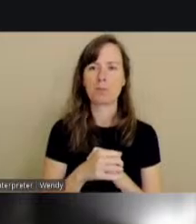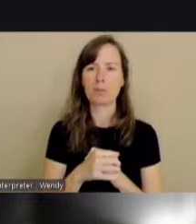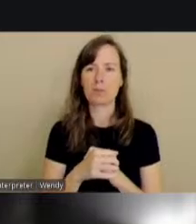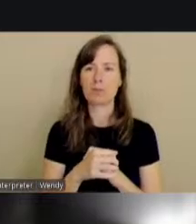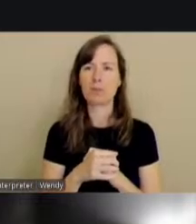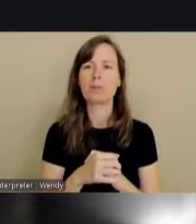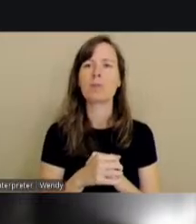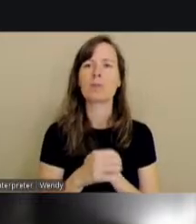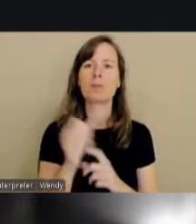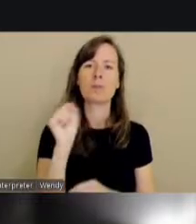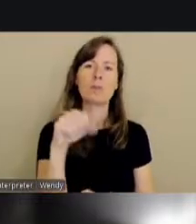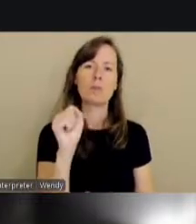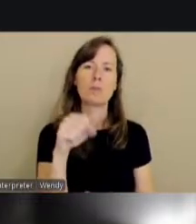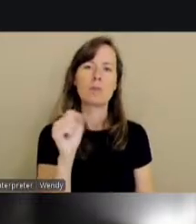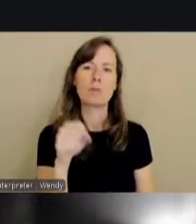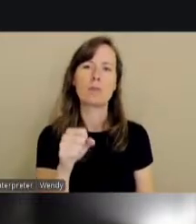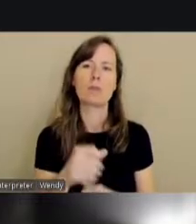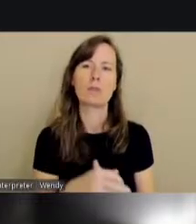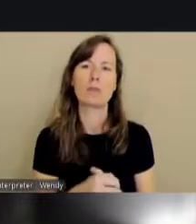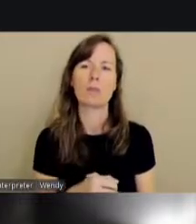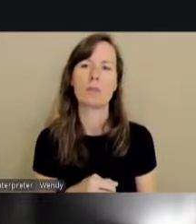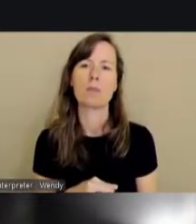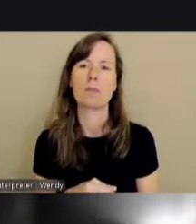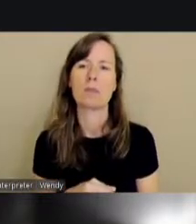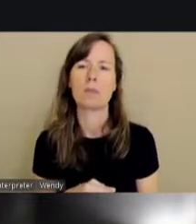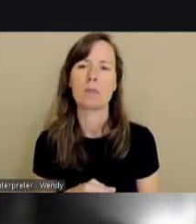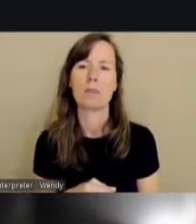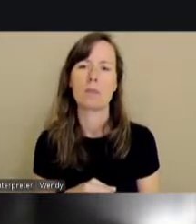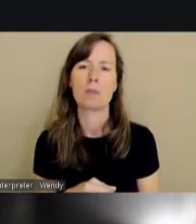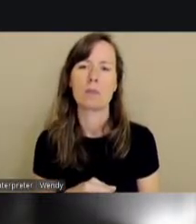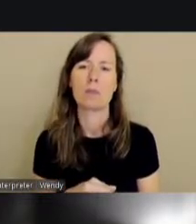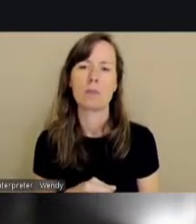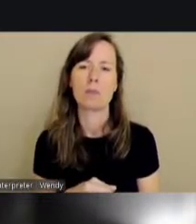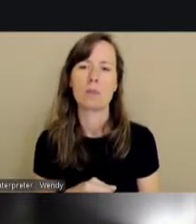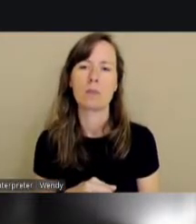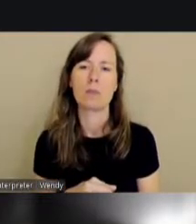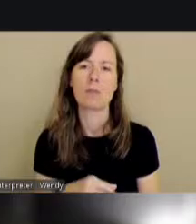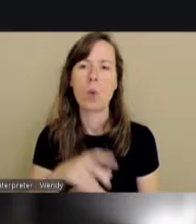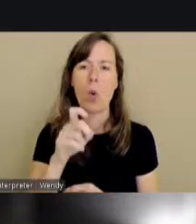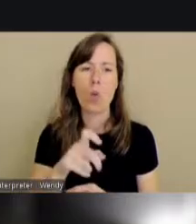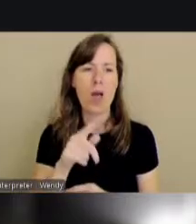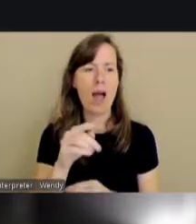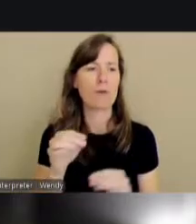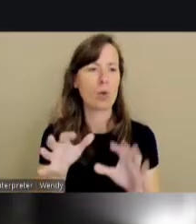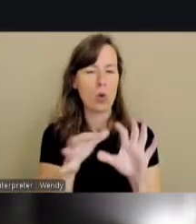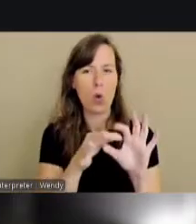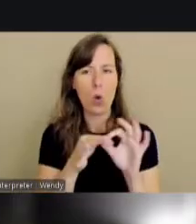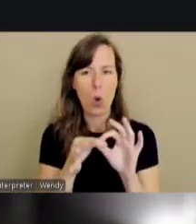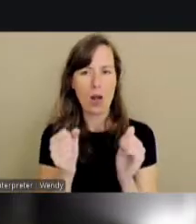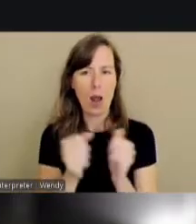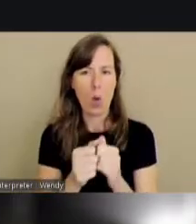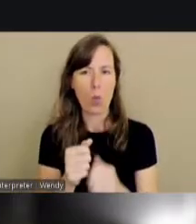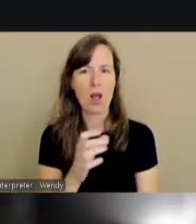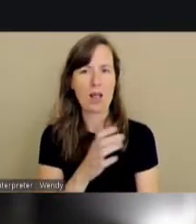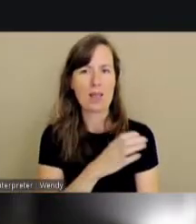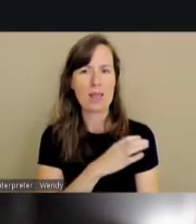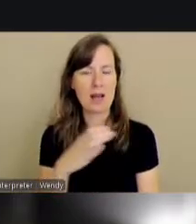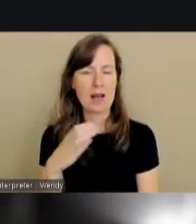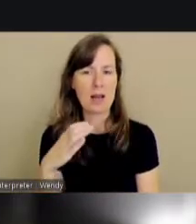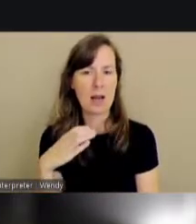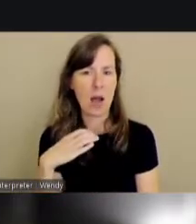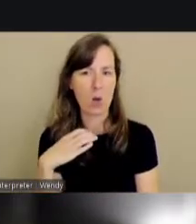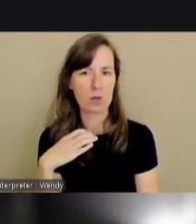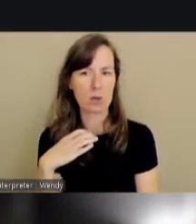Yeah, I think we're going to have to coordinate with the council collectively to try